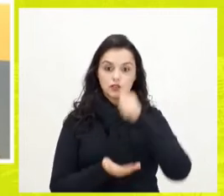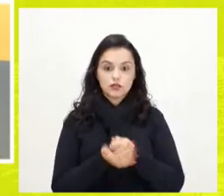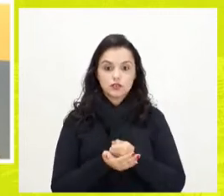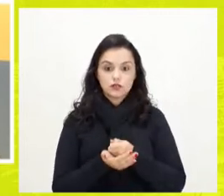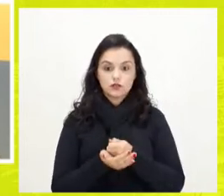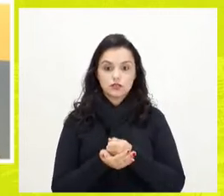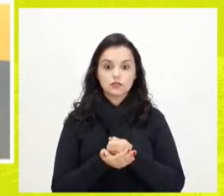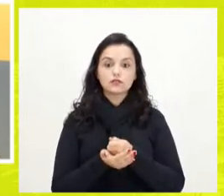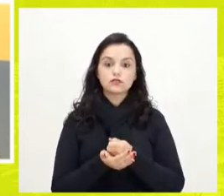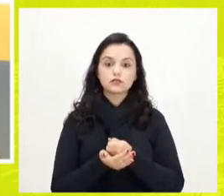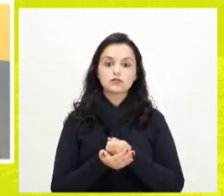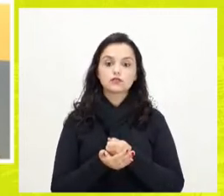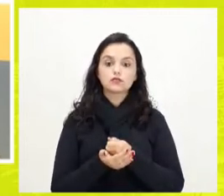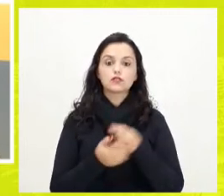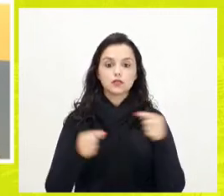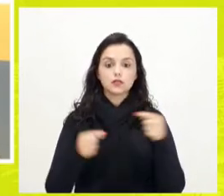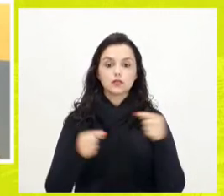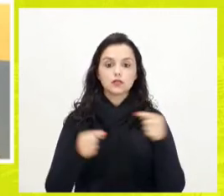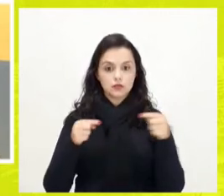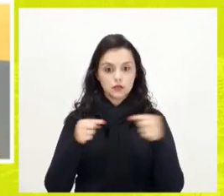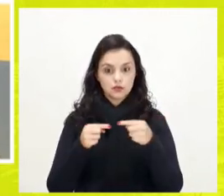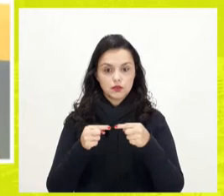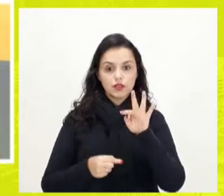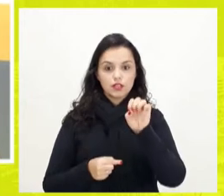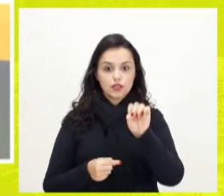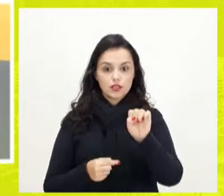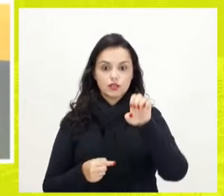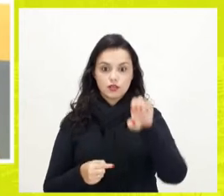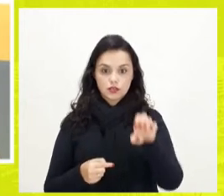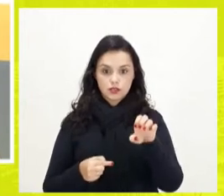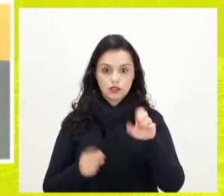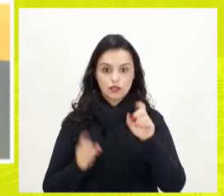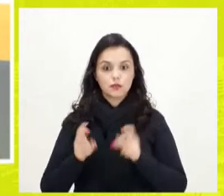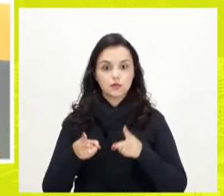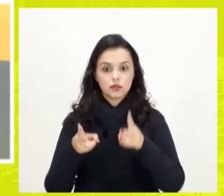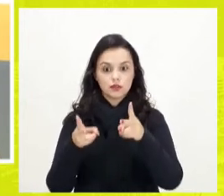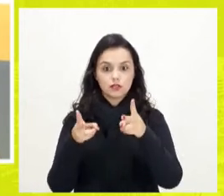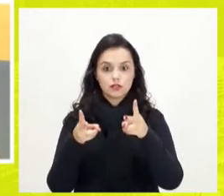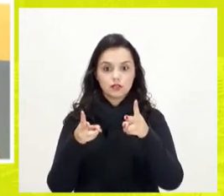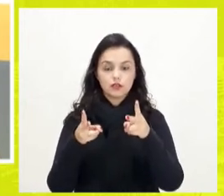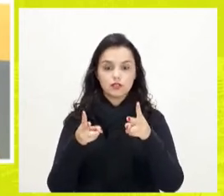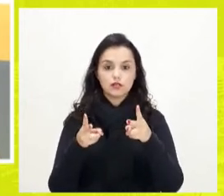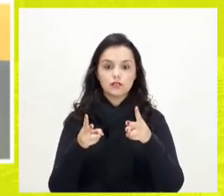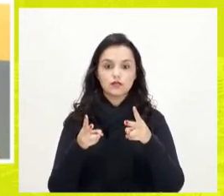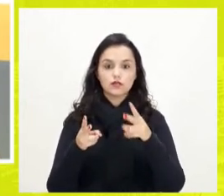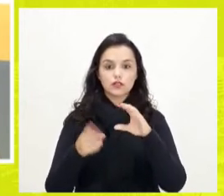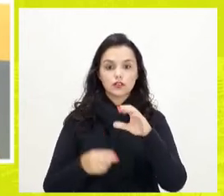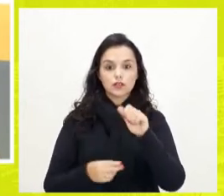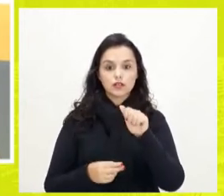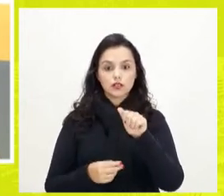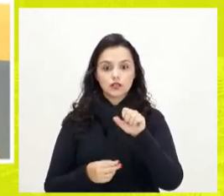important decision the federal